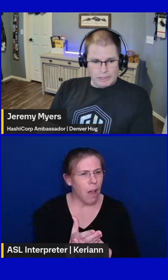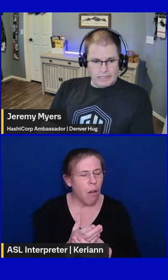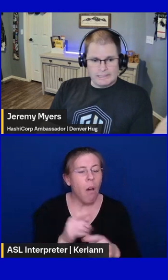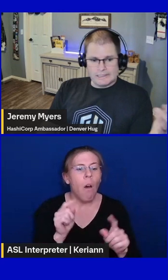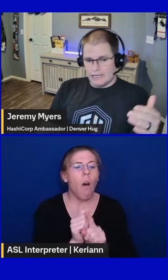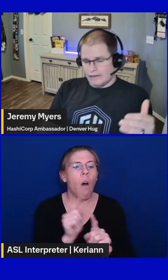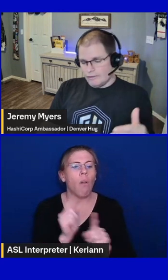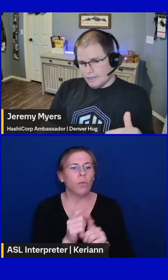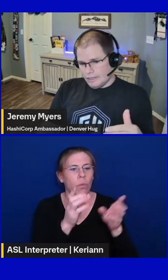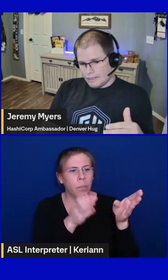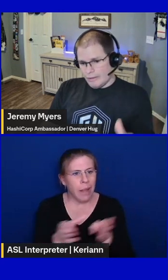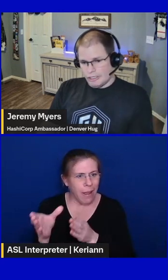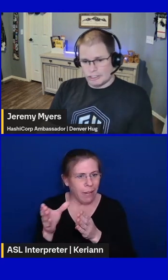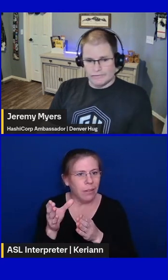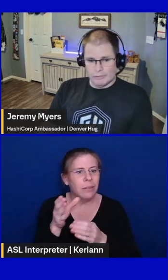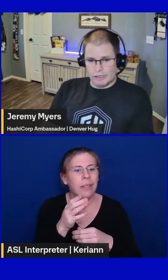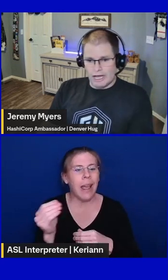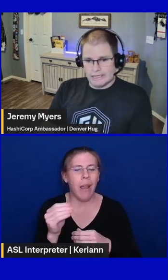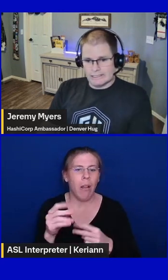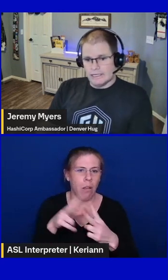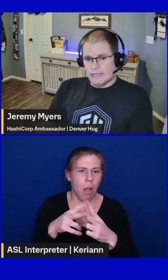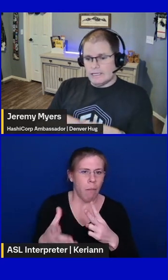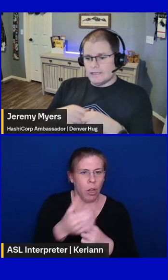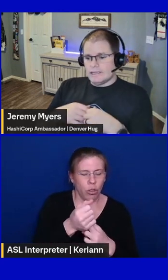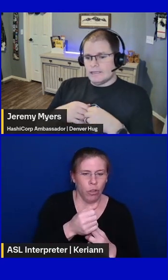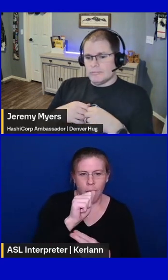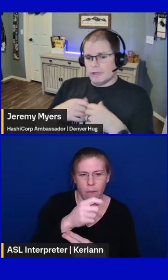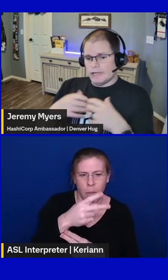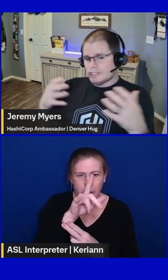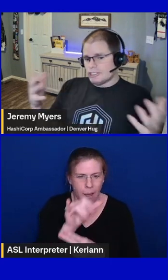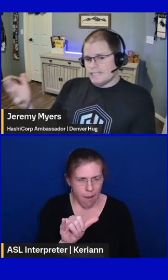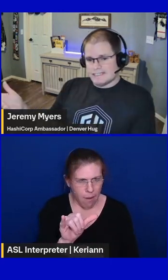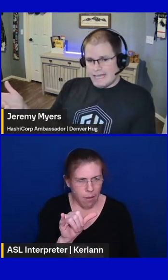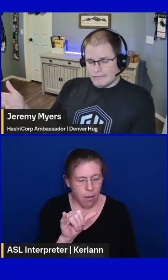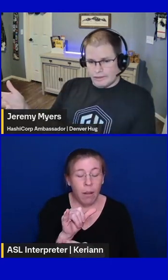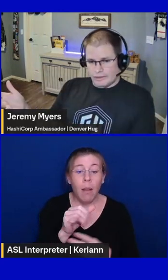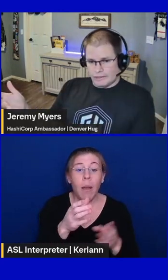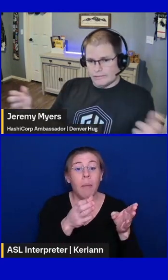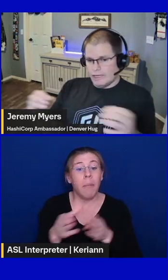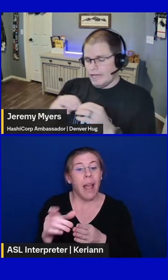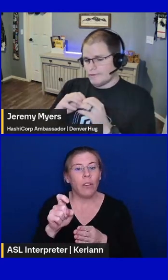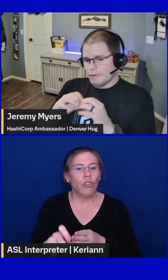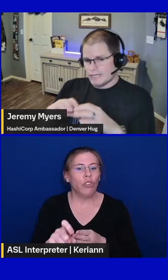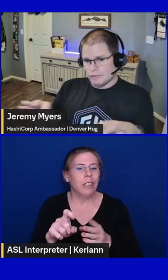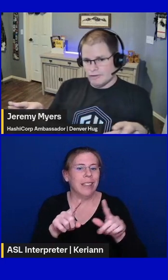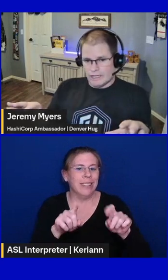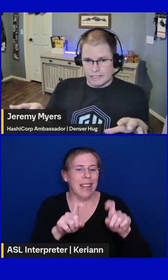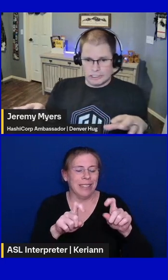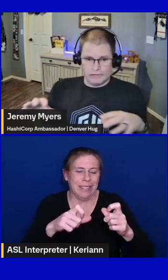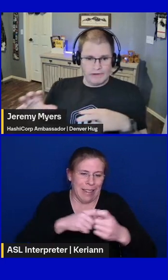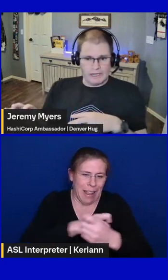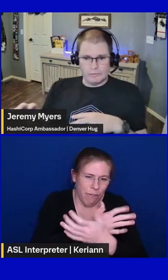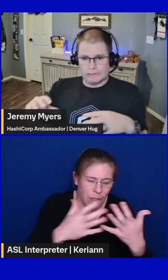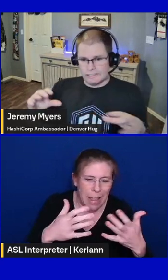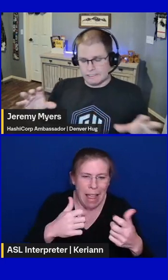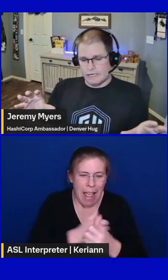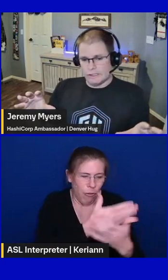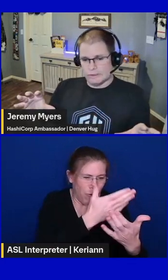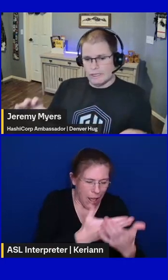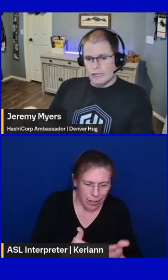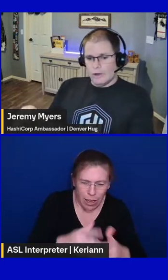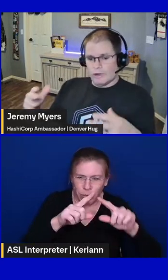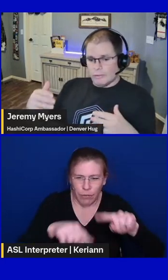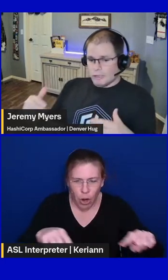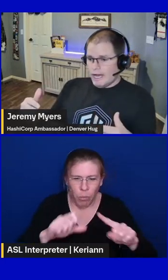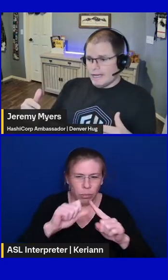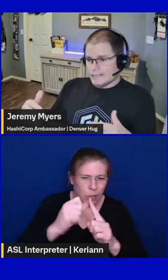as plans and a combination of applies. Plans should test everything, every possible validation of variables and